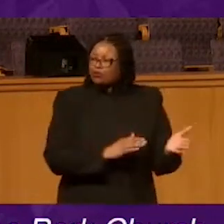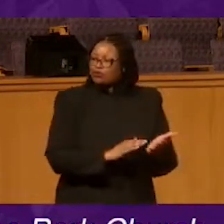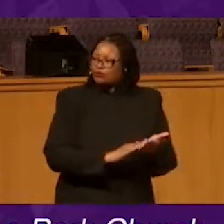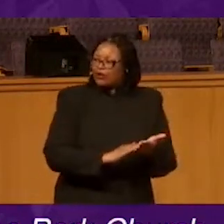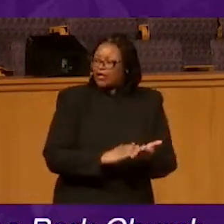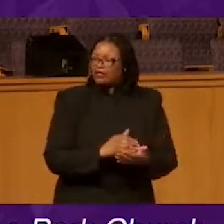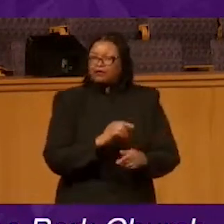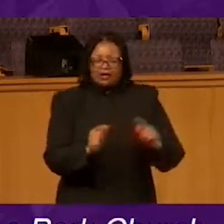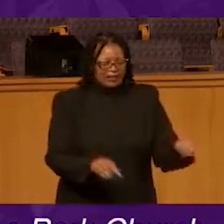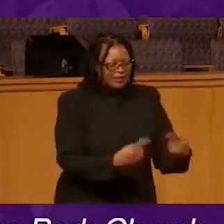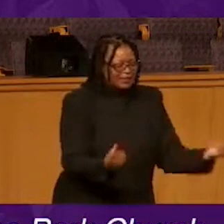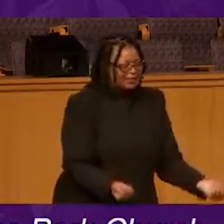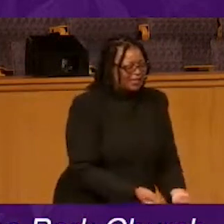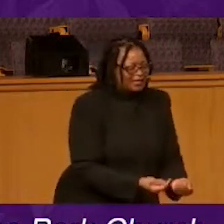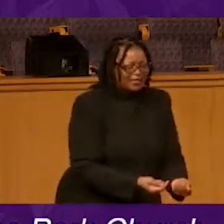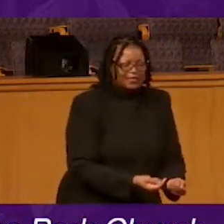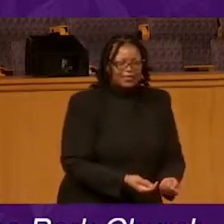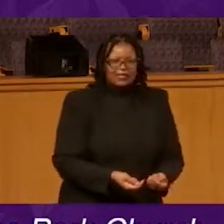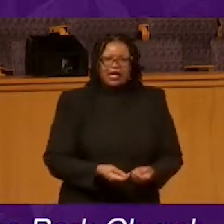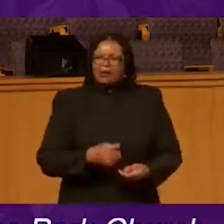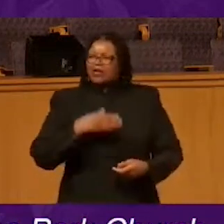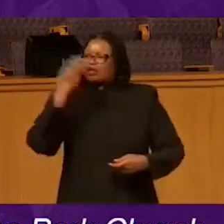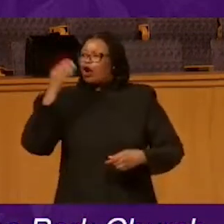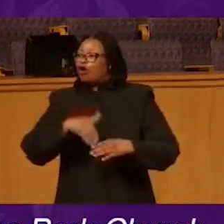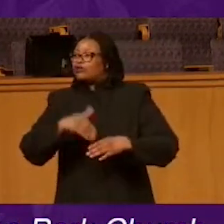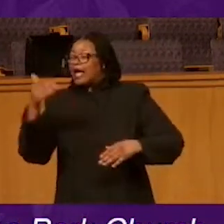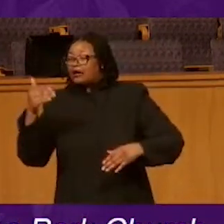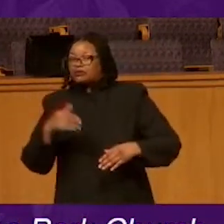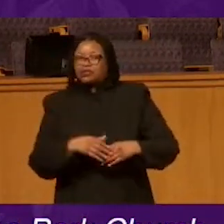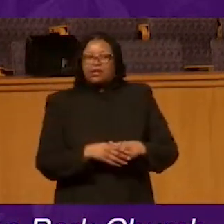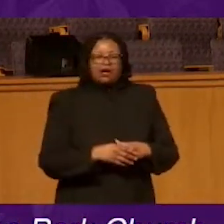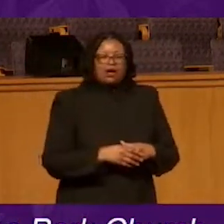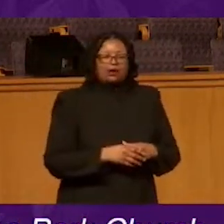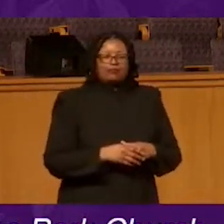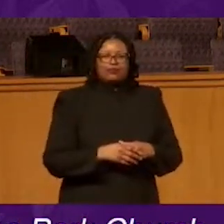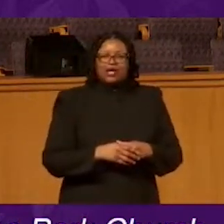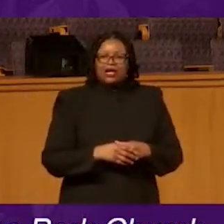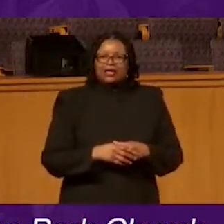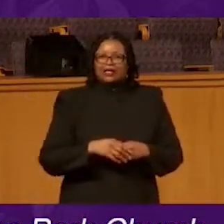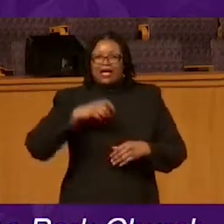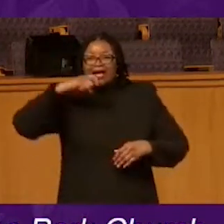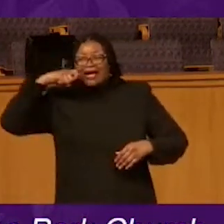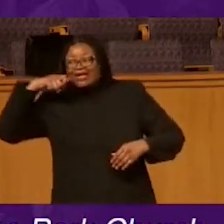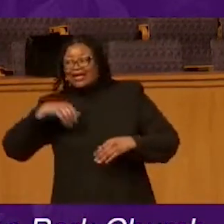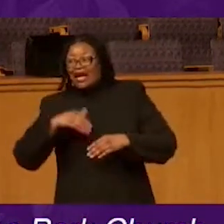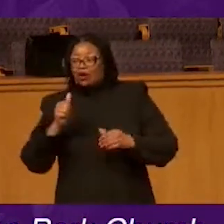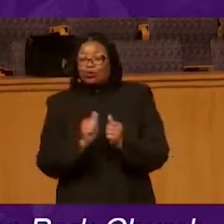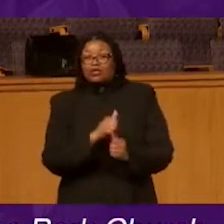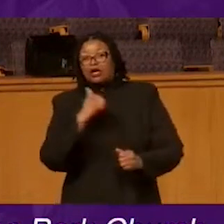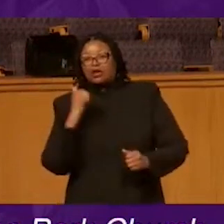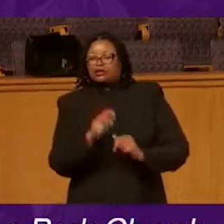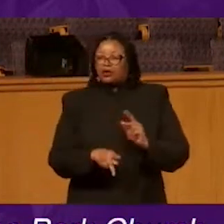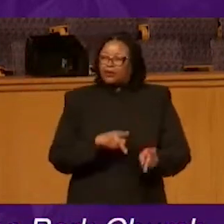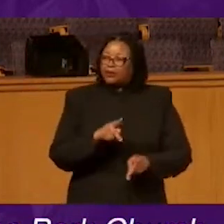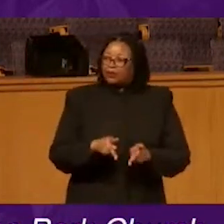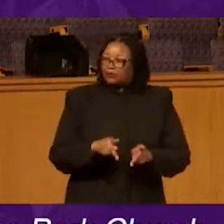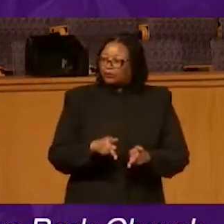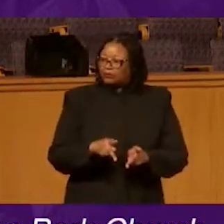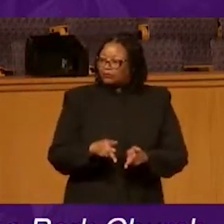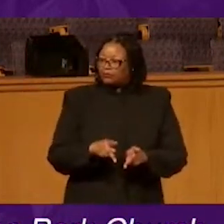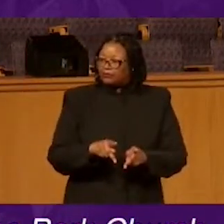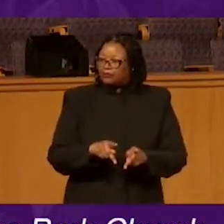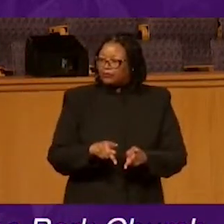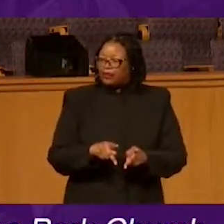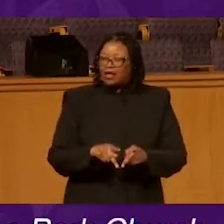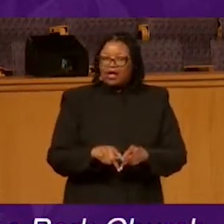and calling Levi the publican to join his crew and hanging out with publicans and sinners. And this gets back home to Nazareth.